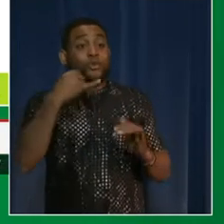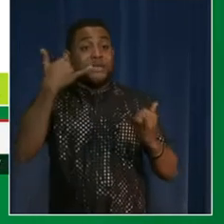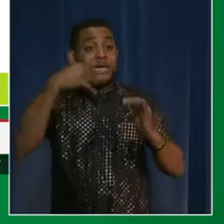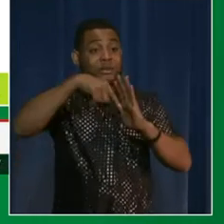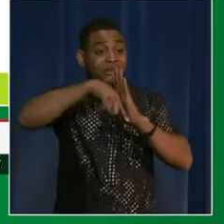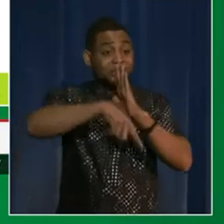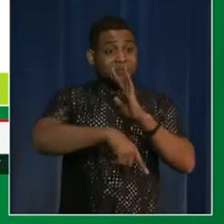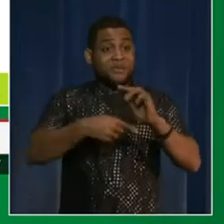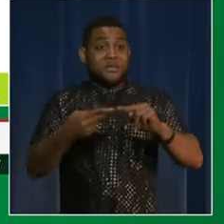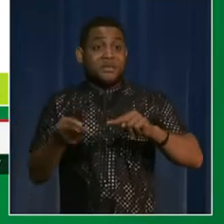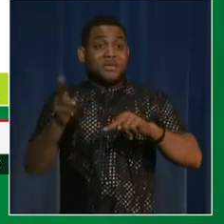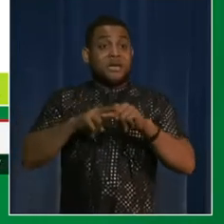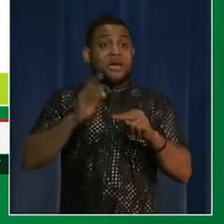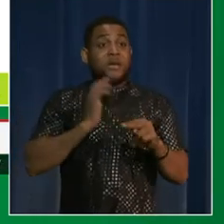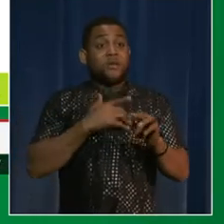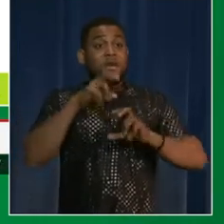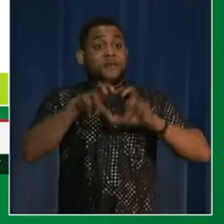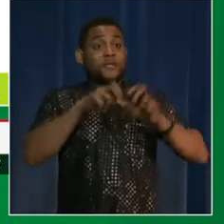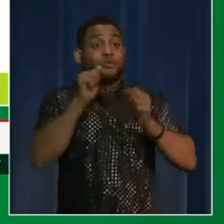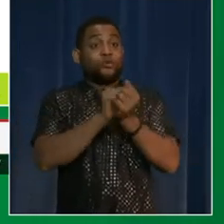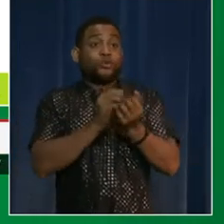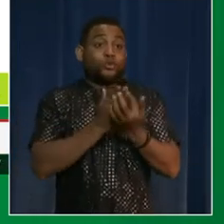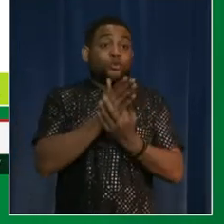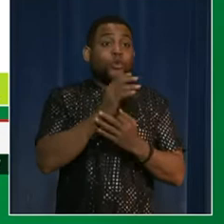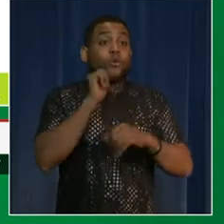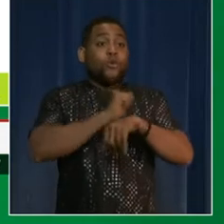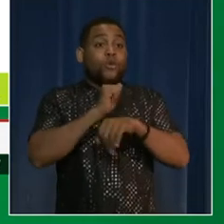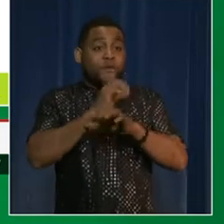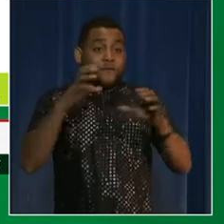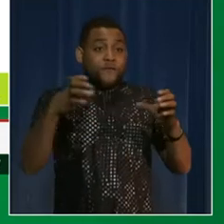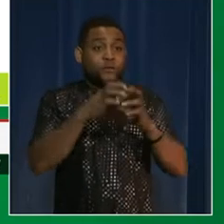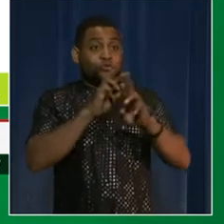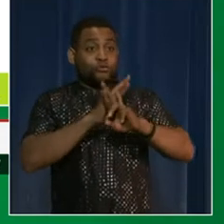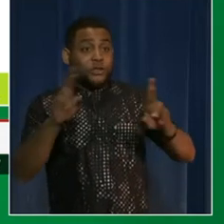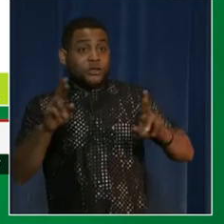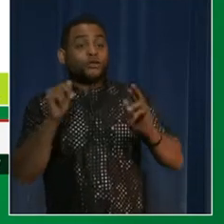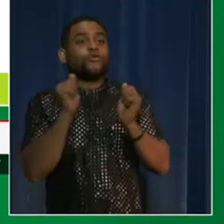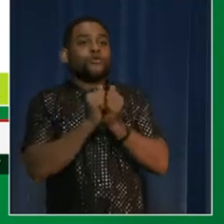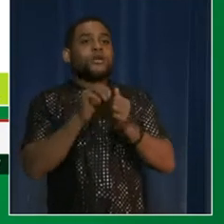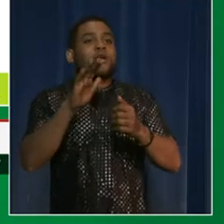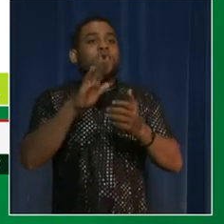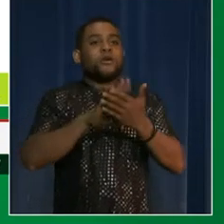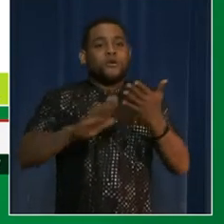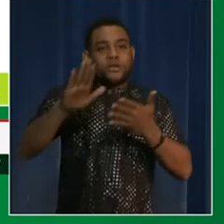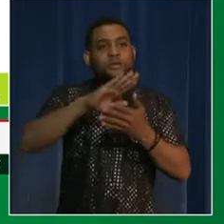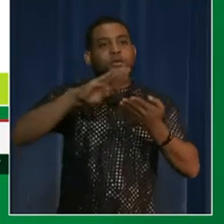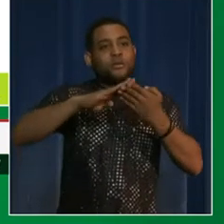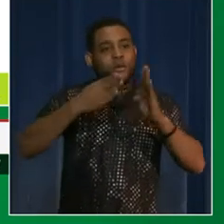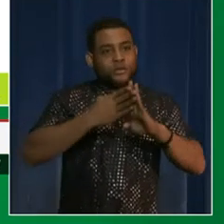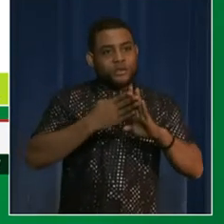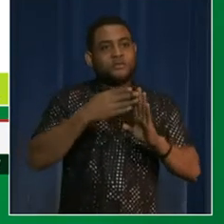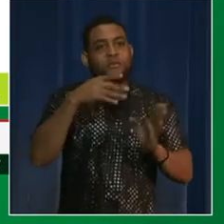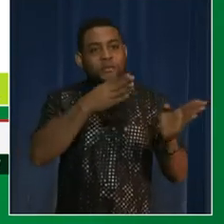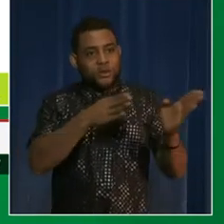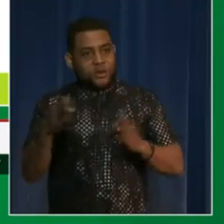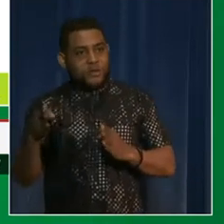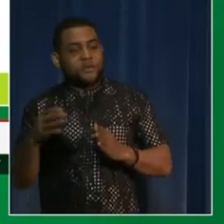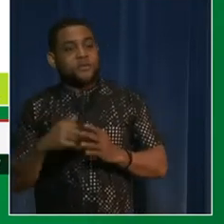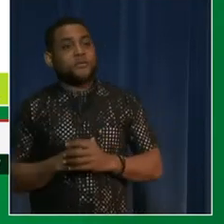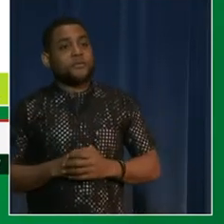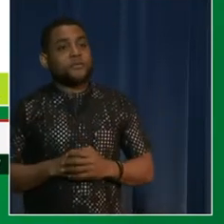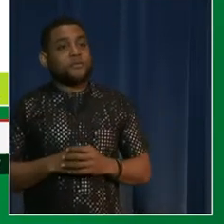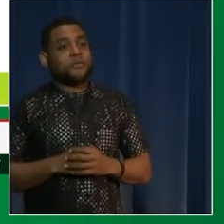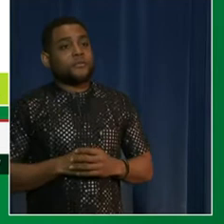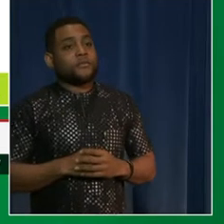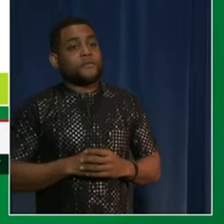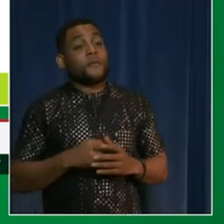new workforce readiness initiative with Community College Prep. Through a $1 million grant investment, we're supporting CC Prep